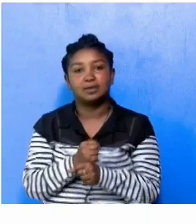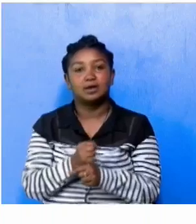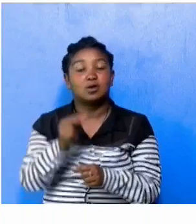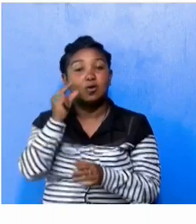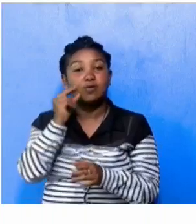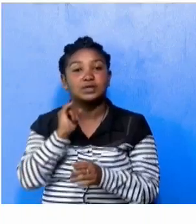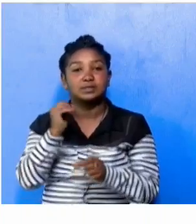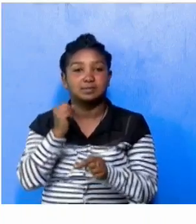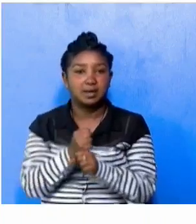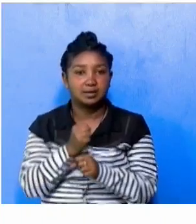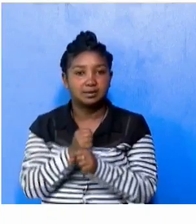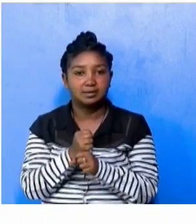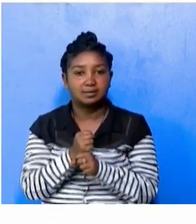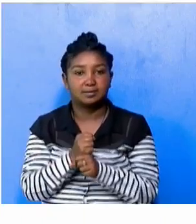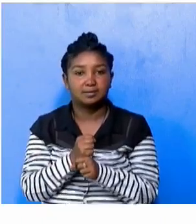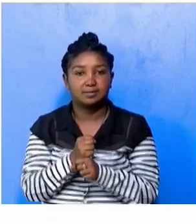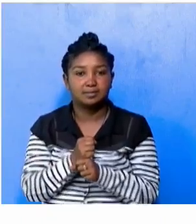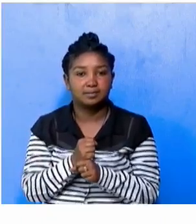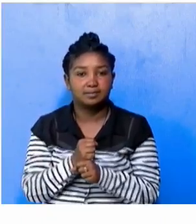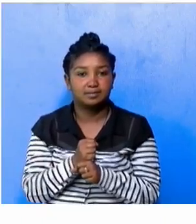Coffee is made